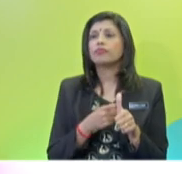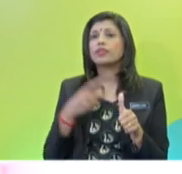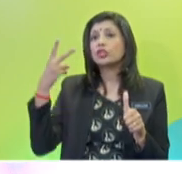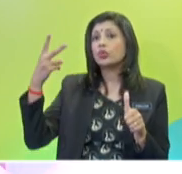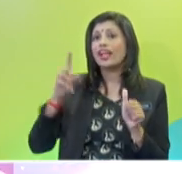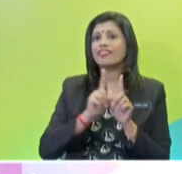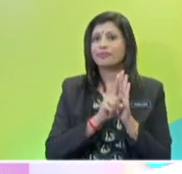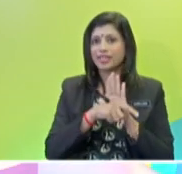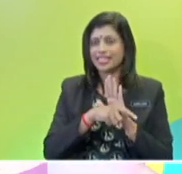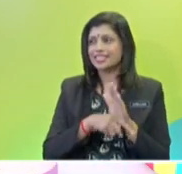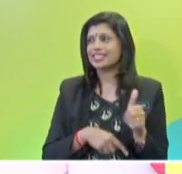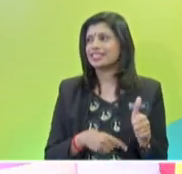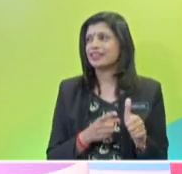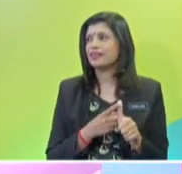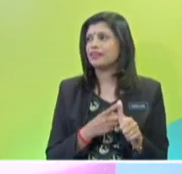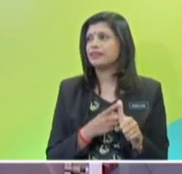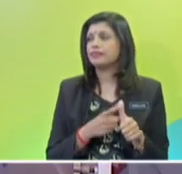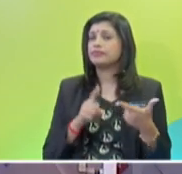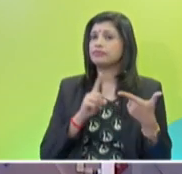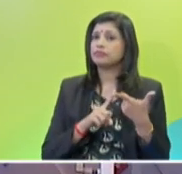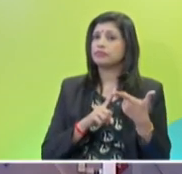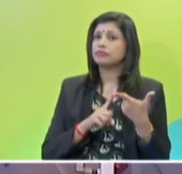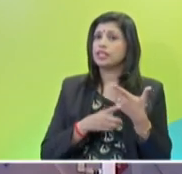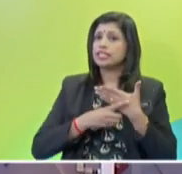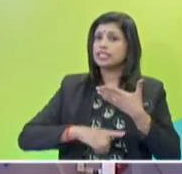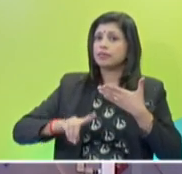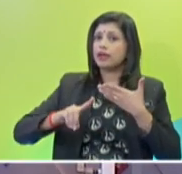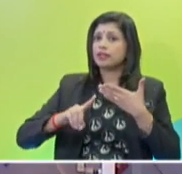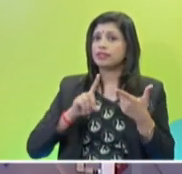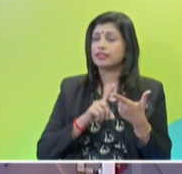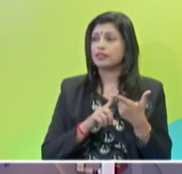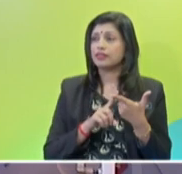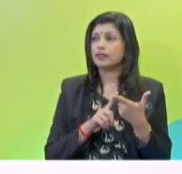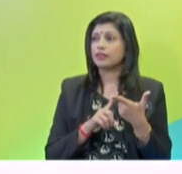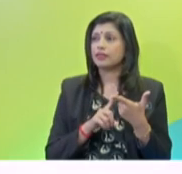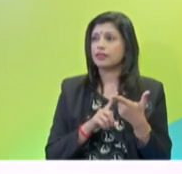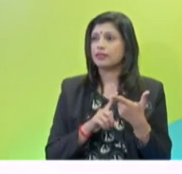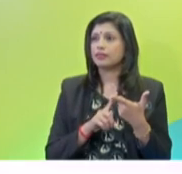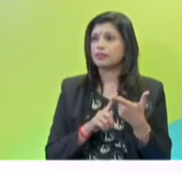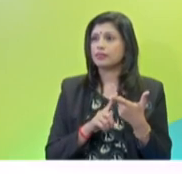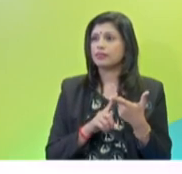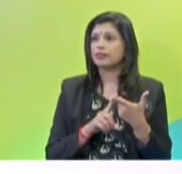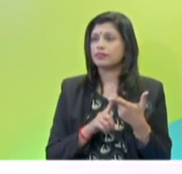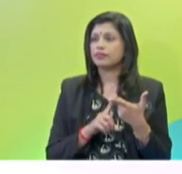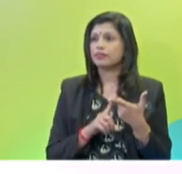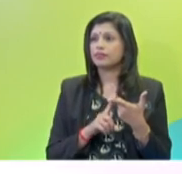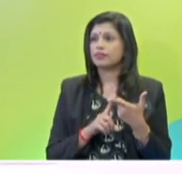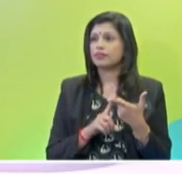12 minutes. 12 minutes. Thank you. Depart. How often does it depart? Amir. Okay,